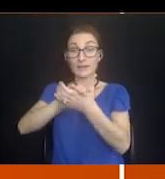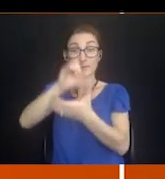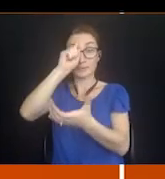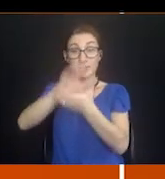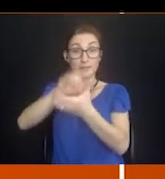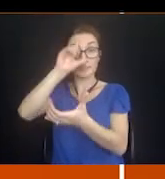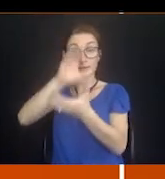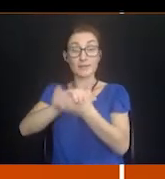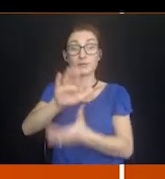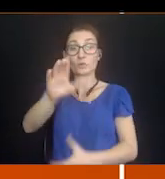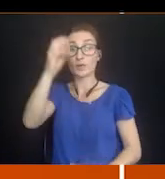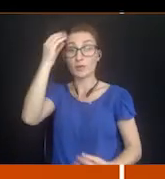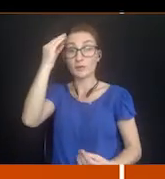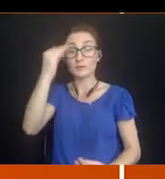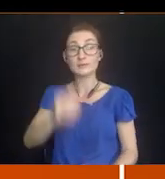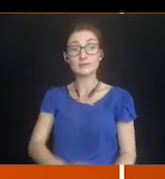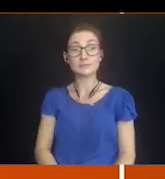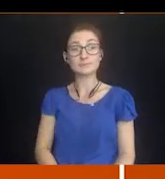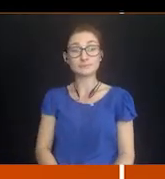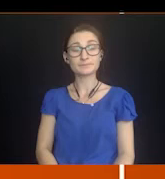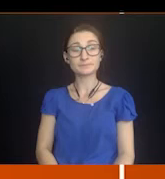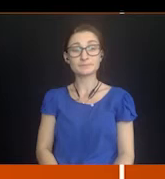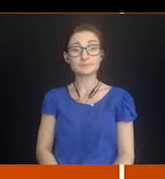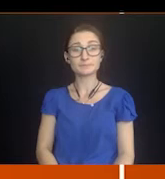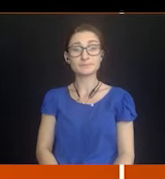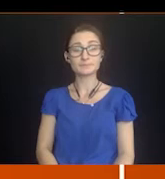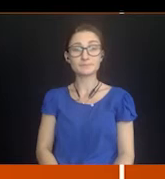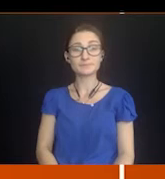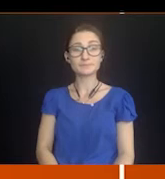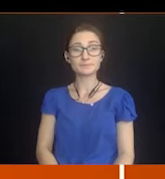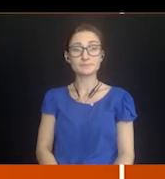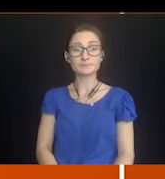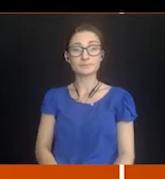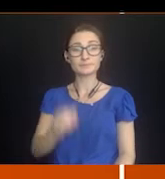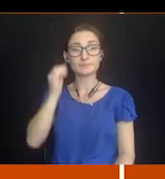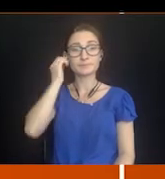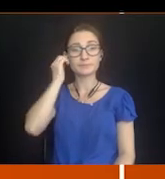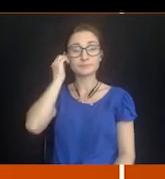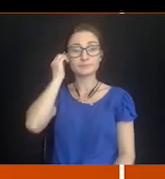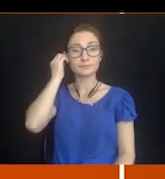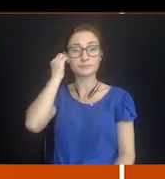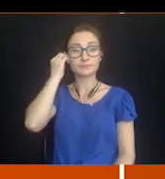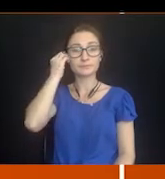more suggestible because you believe your own thoughts and beliefs.